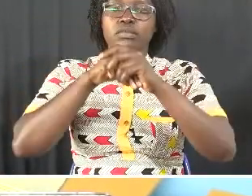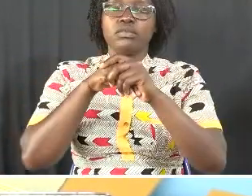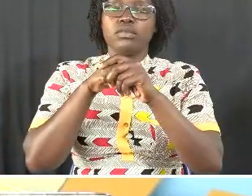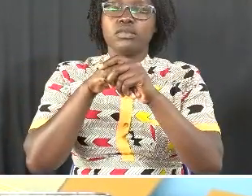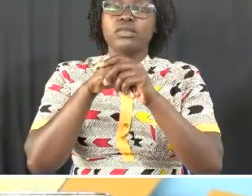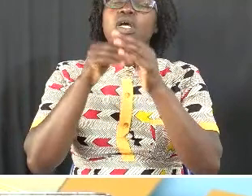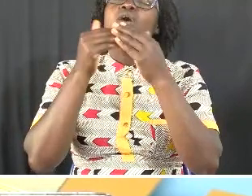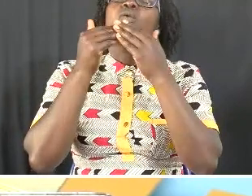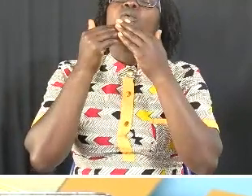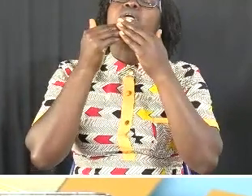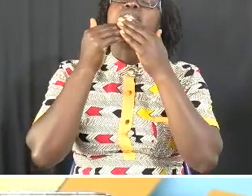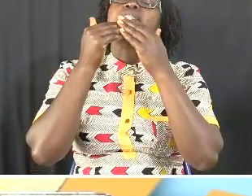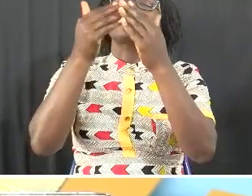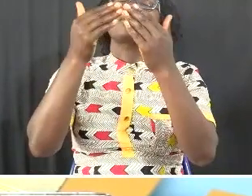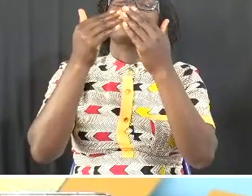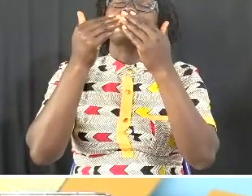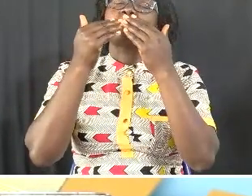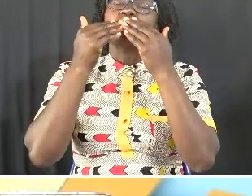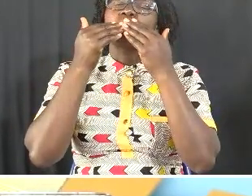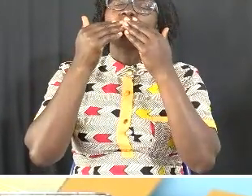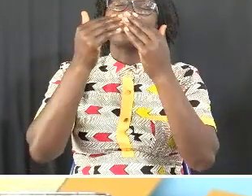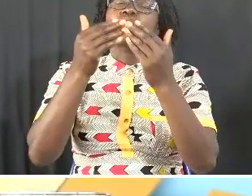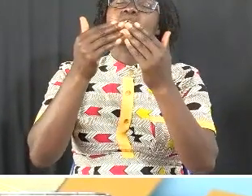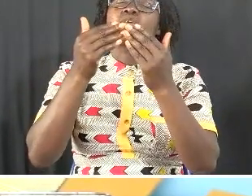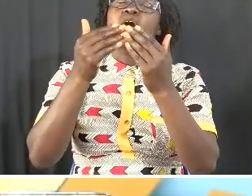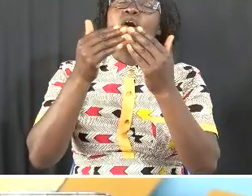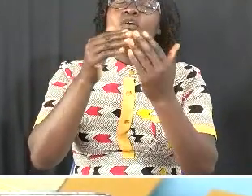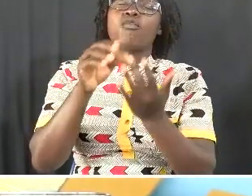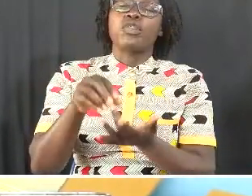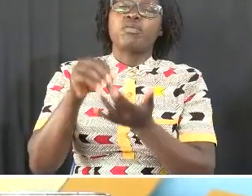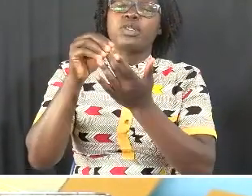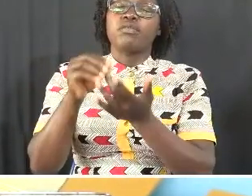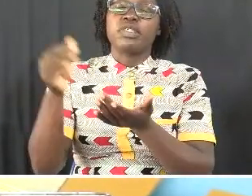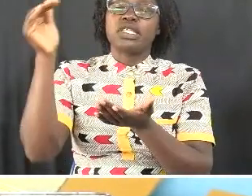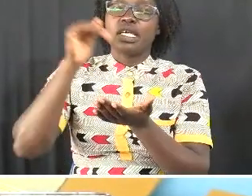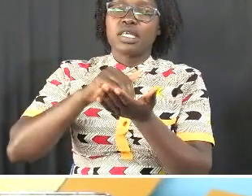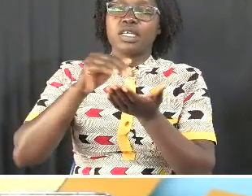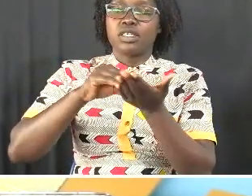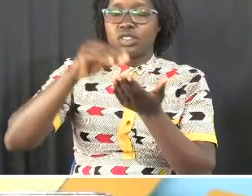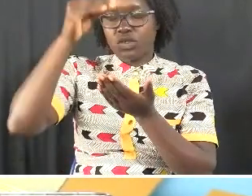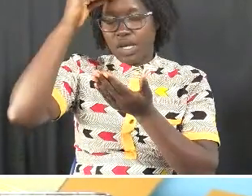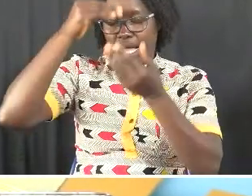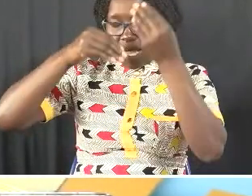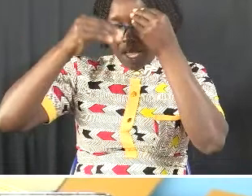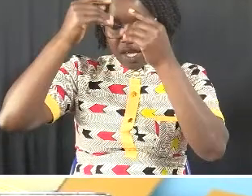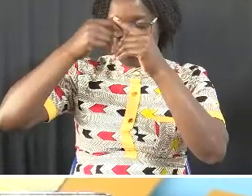we thank you for the privilege once again to learn from you.